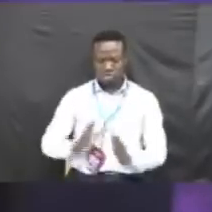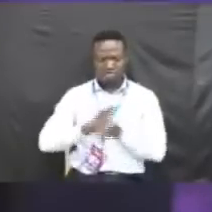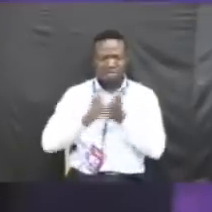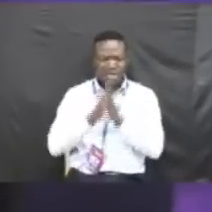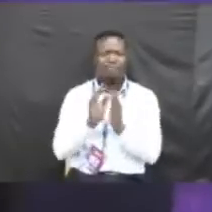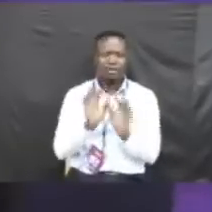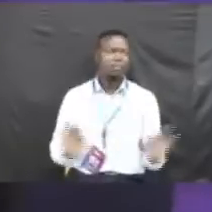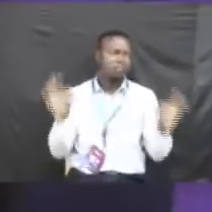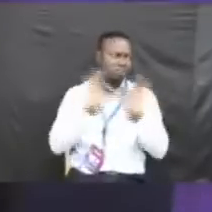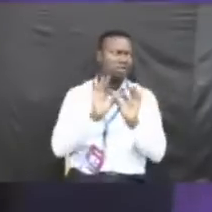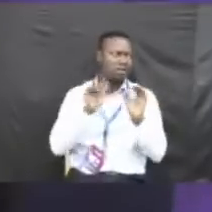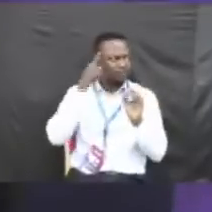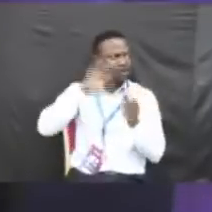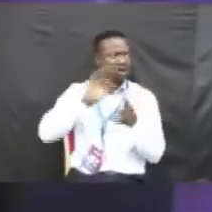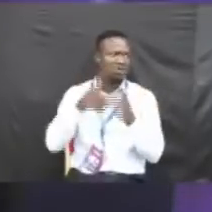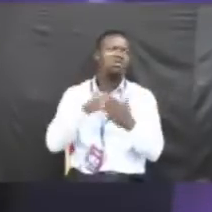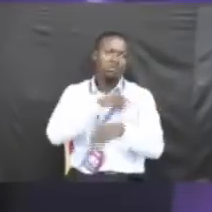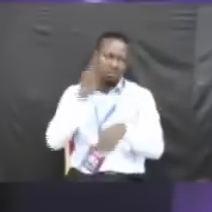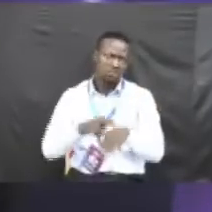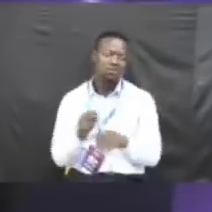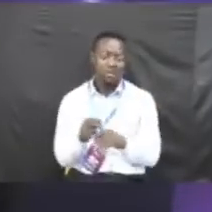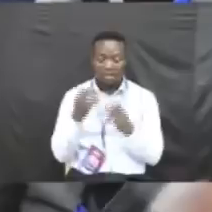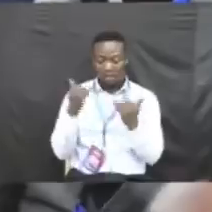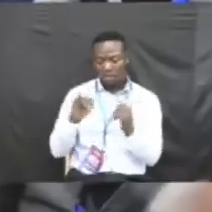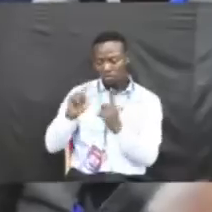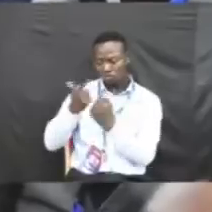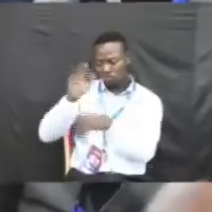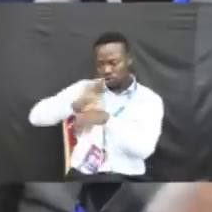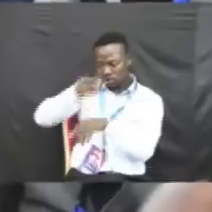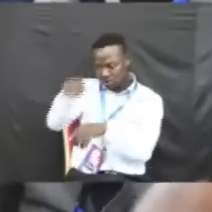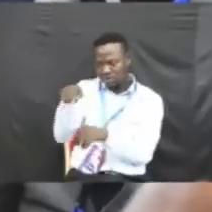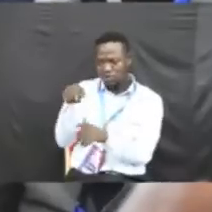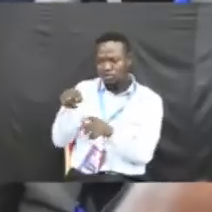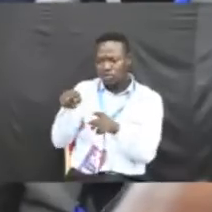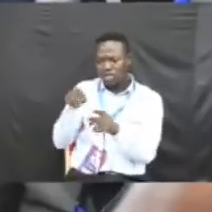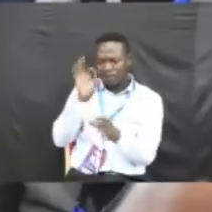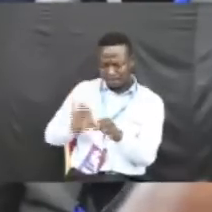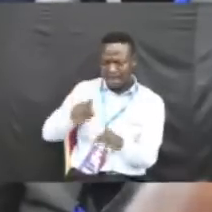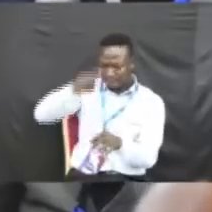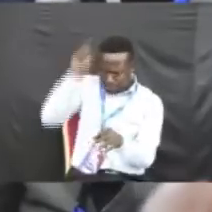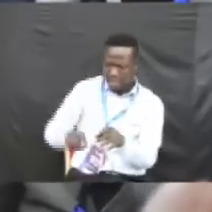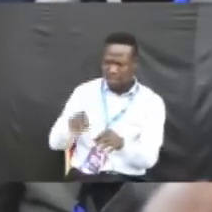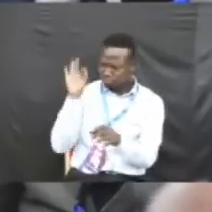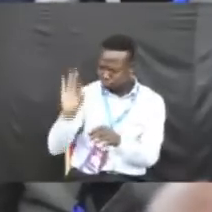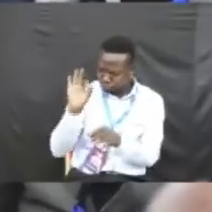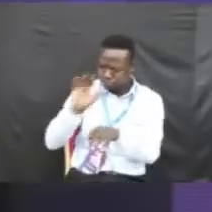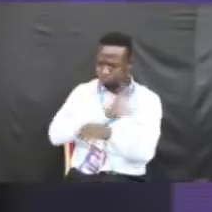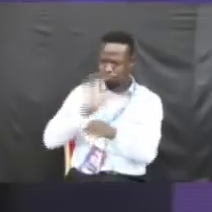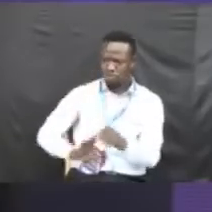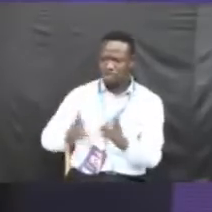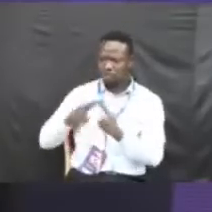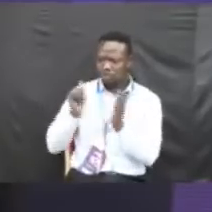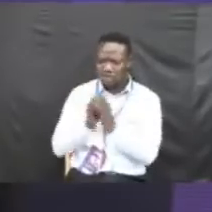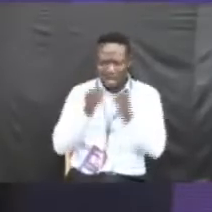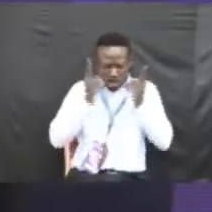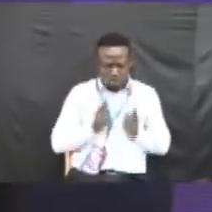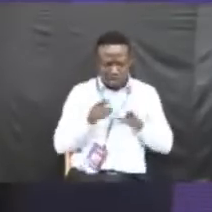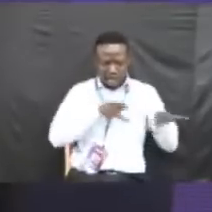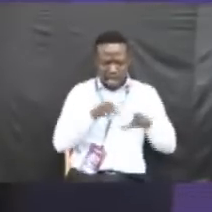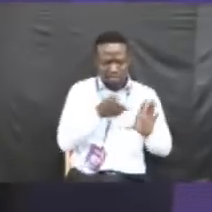meaningful to our nation. The local church must preach Christ and diseased from human